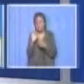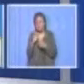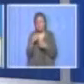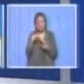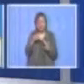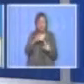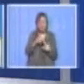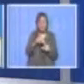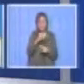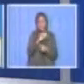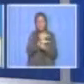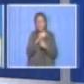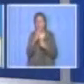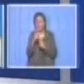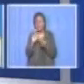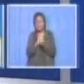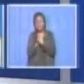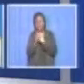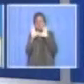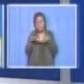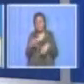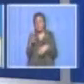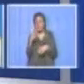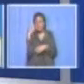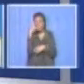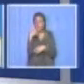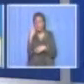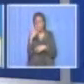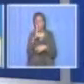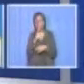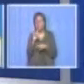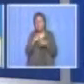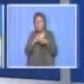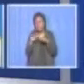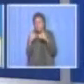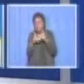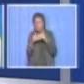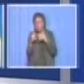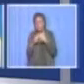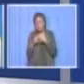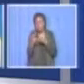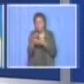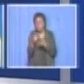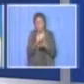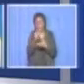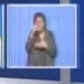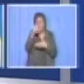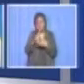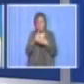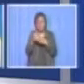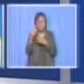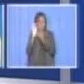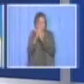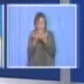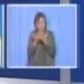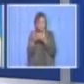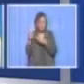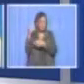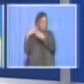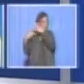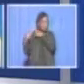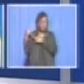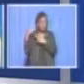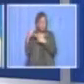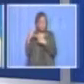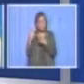their beauty one day be reduced to a page in history? Lloyd Allen has more in this first part of a special feature on the